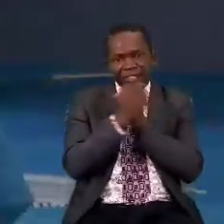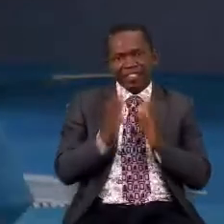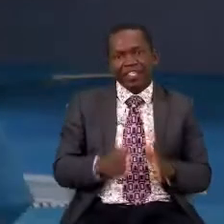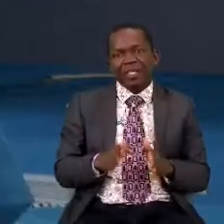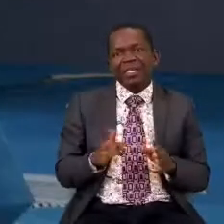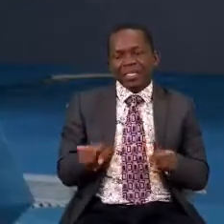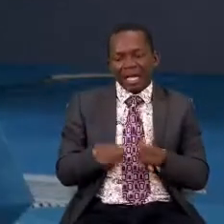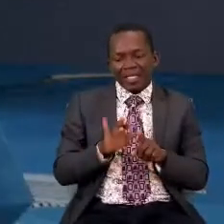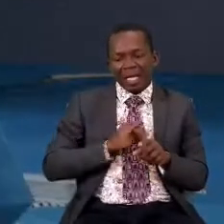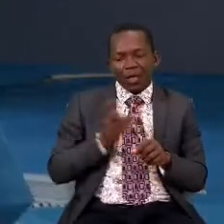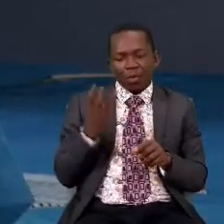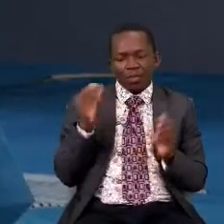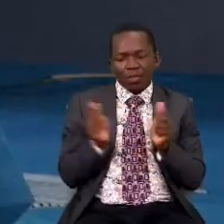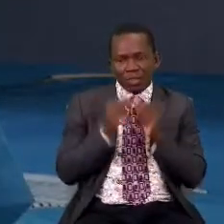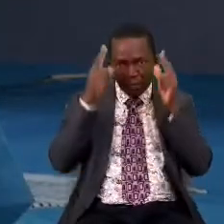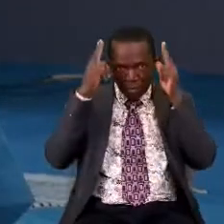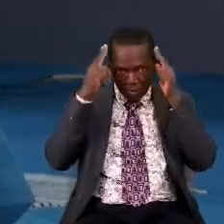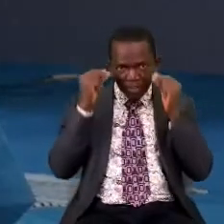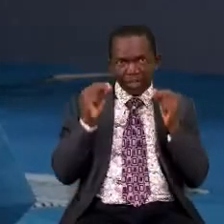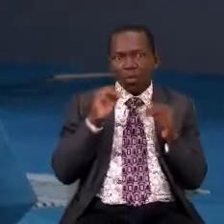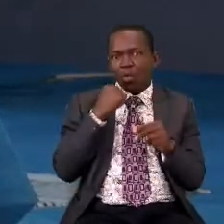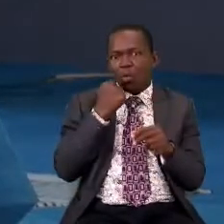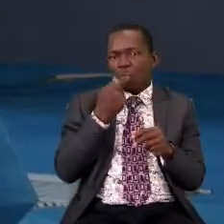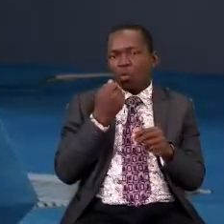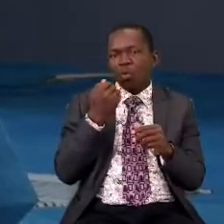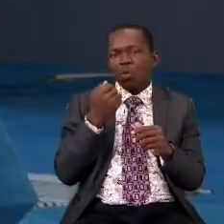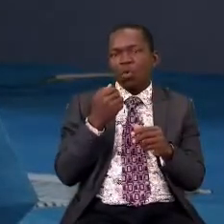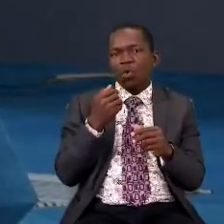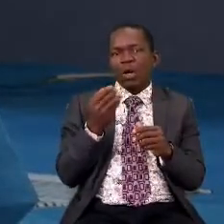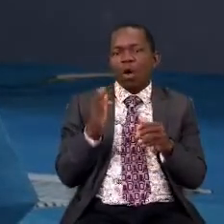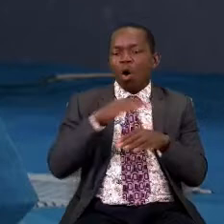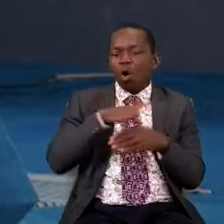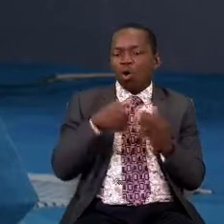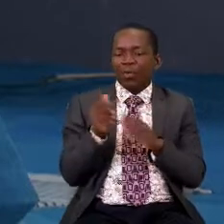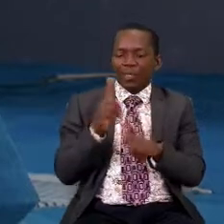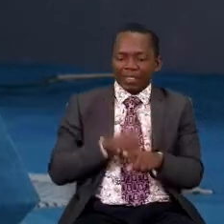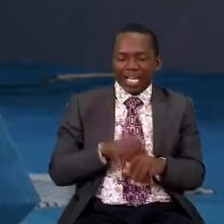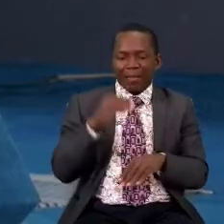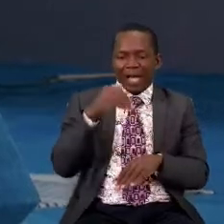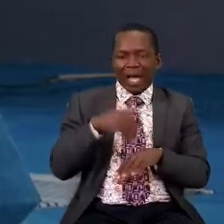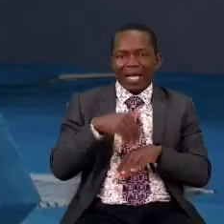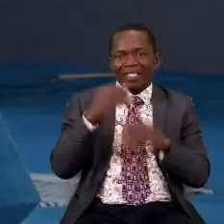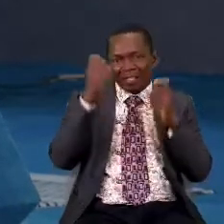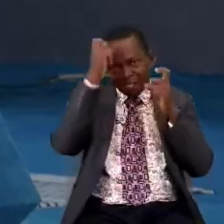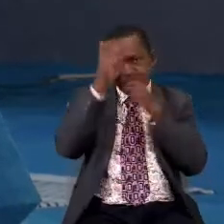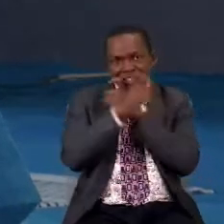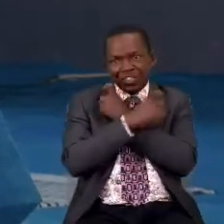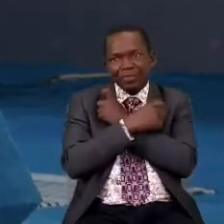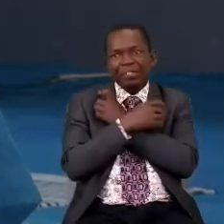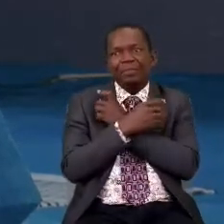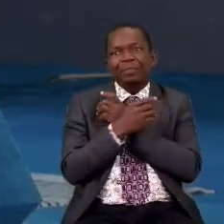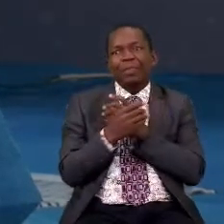the wilderness, as he confronted Korah, Dathan, and Abiram, as he confronted all those people